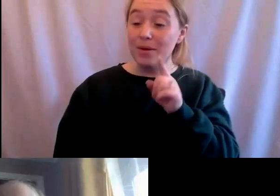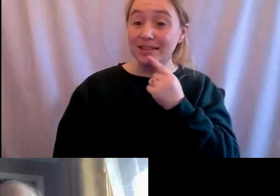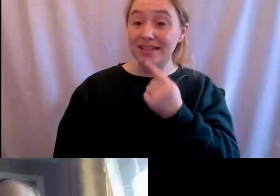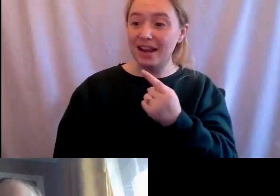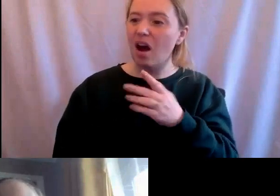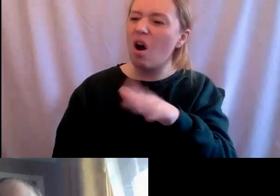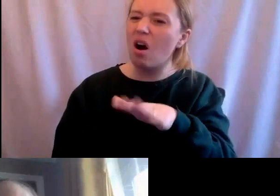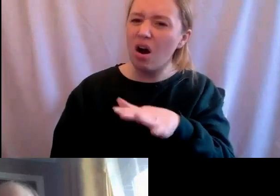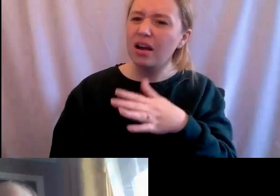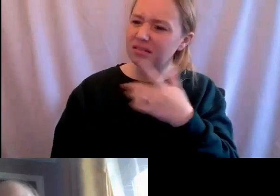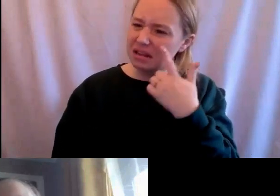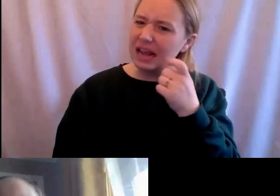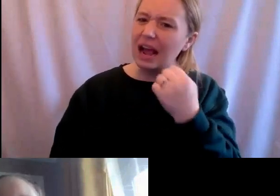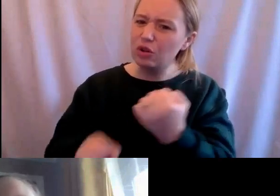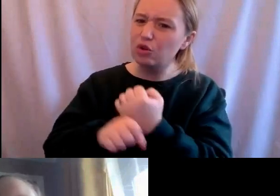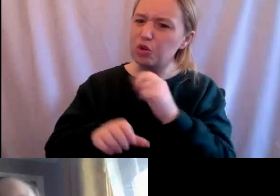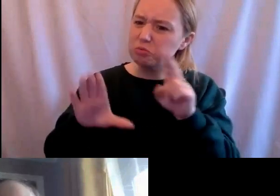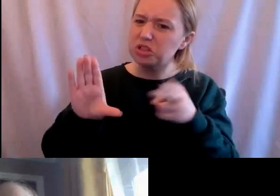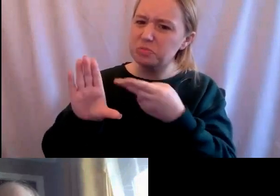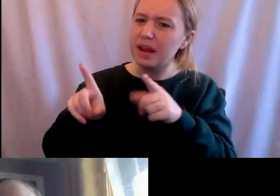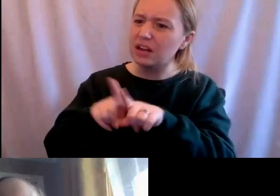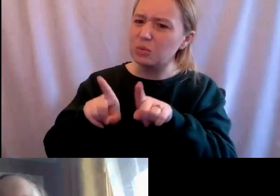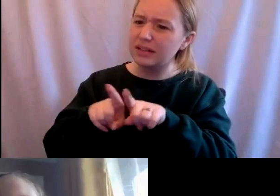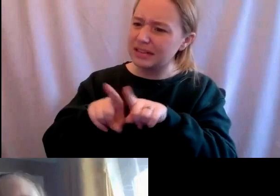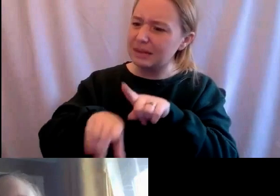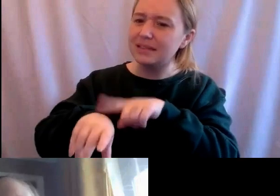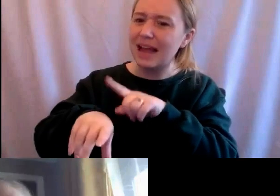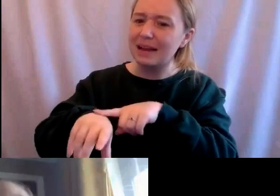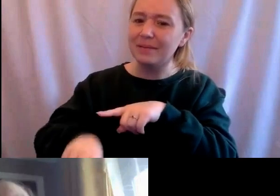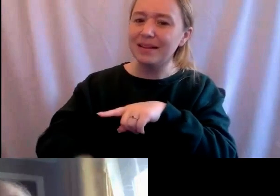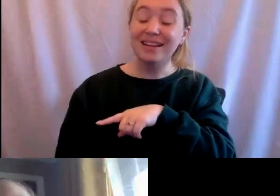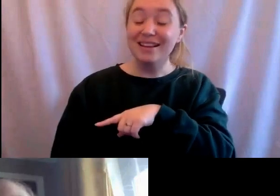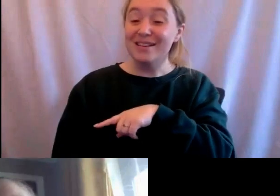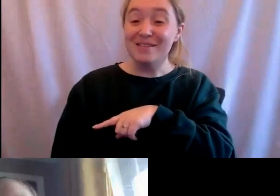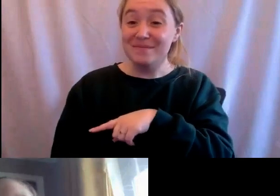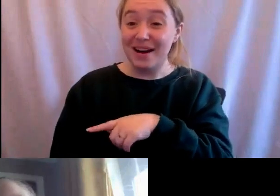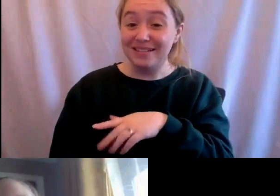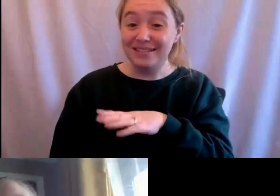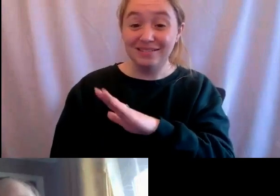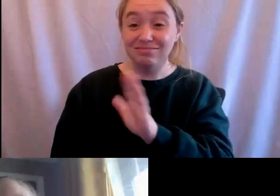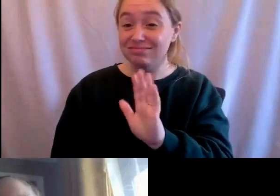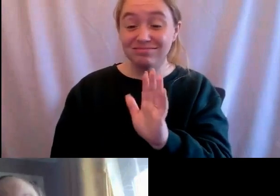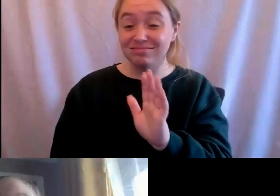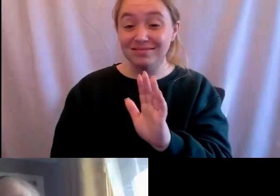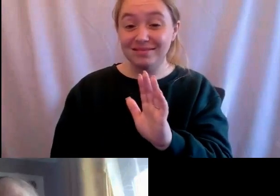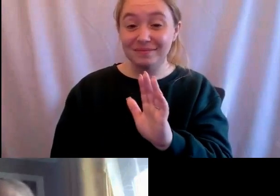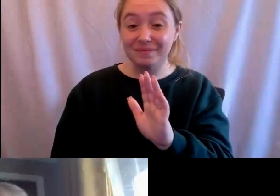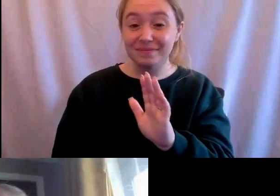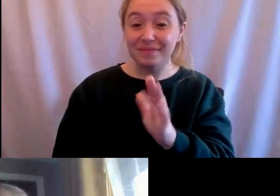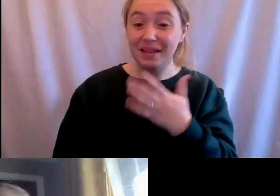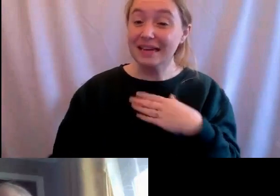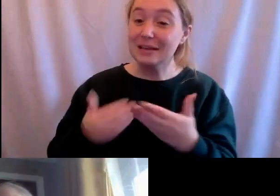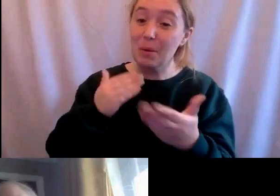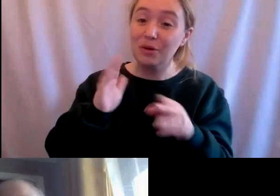day I might finally pull off that physios get to do your smear test, because it would make everybody's life much